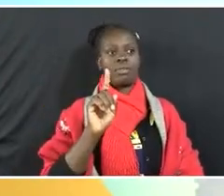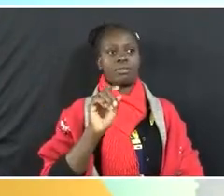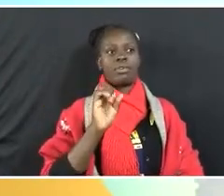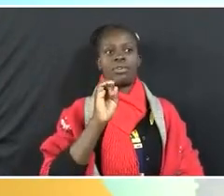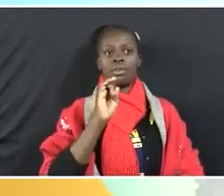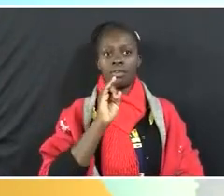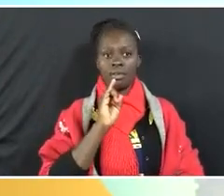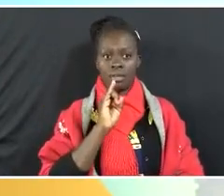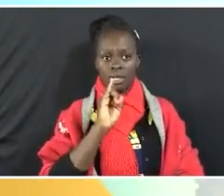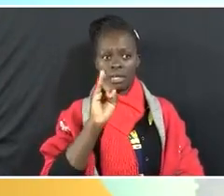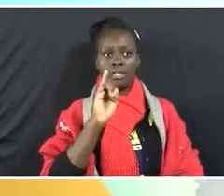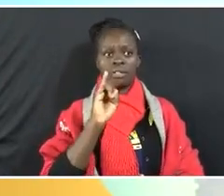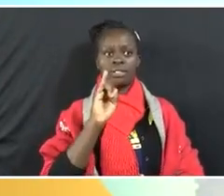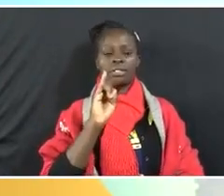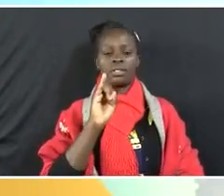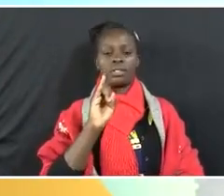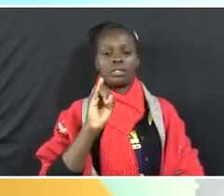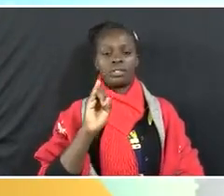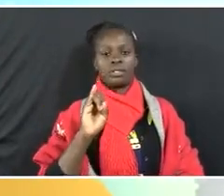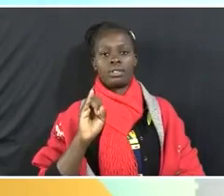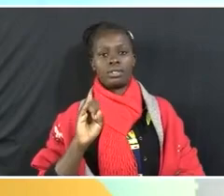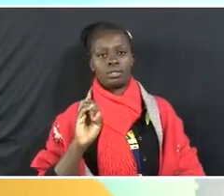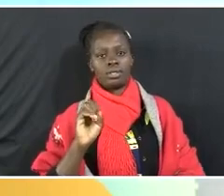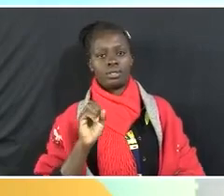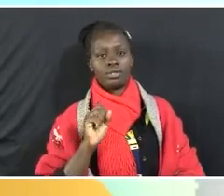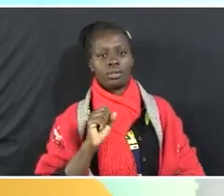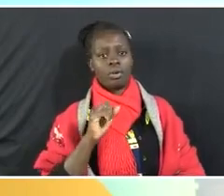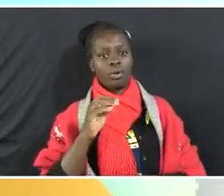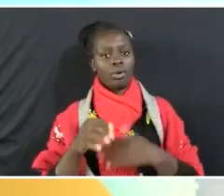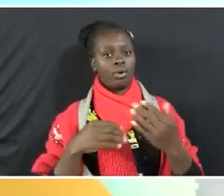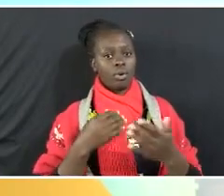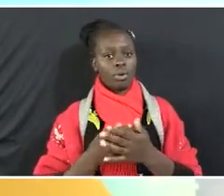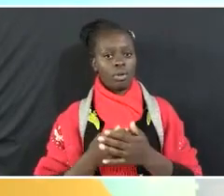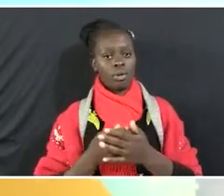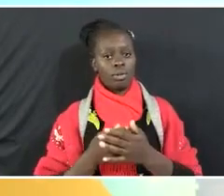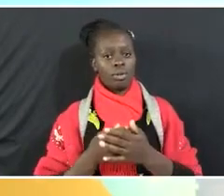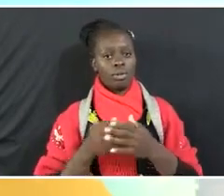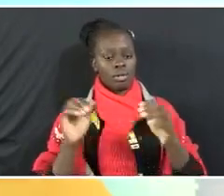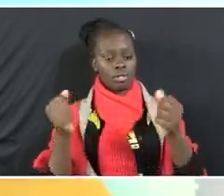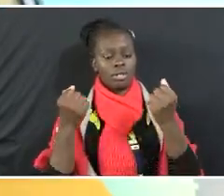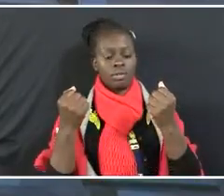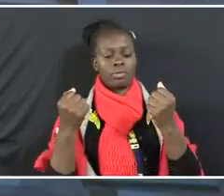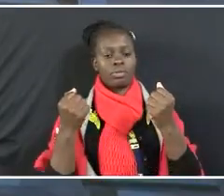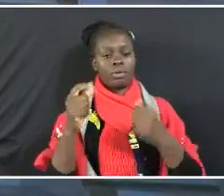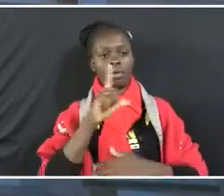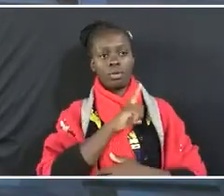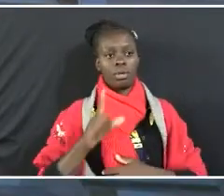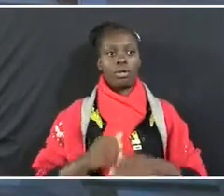safe? The Lord bless you, and the Lord keep you safe.